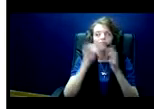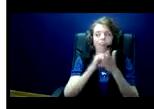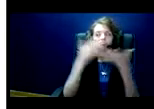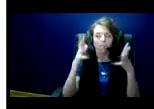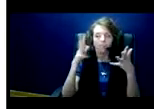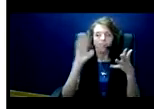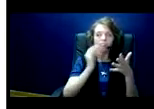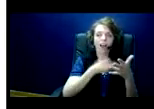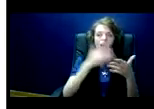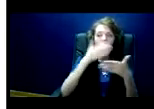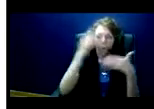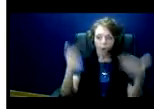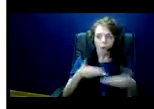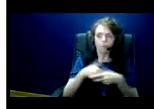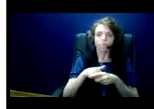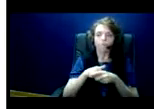okay.